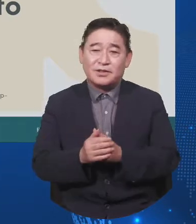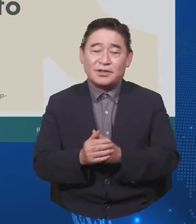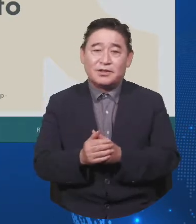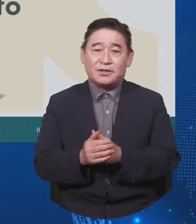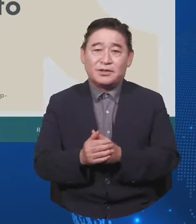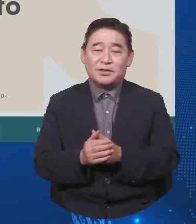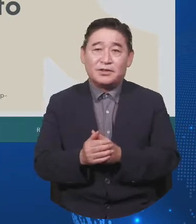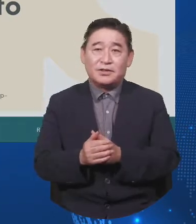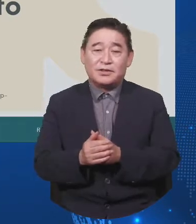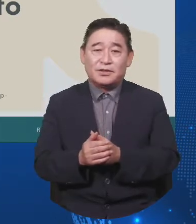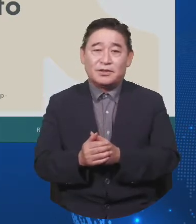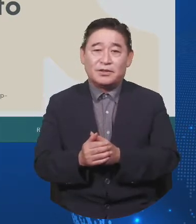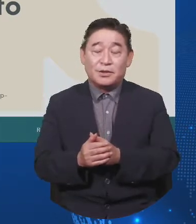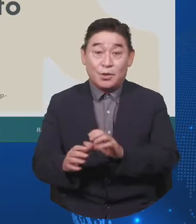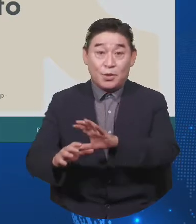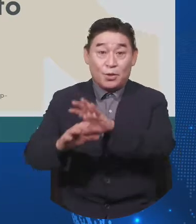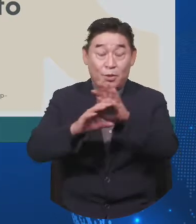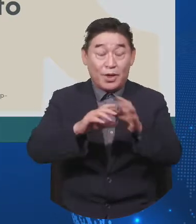materialized.